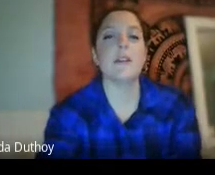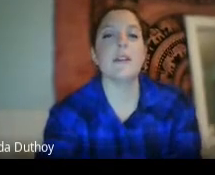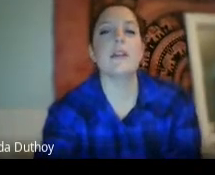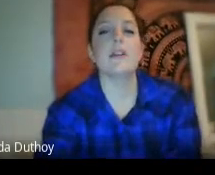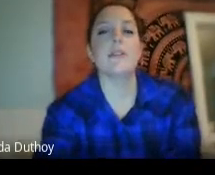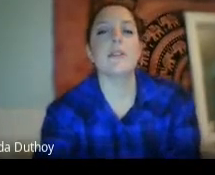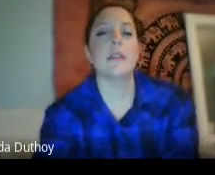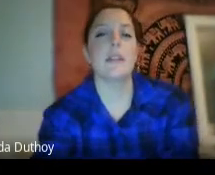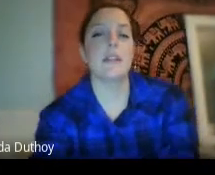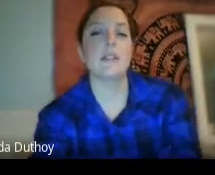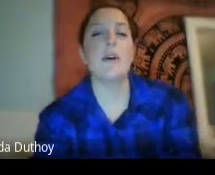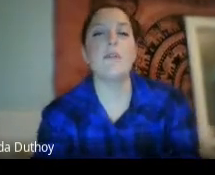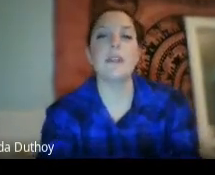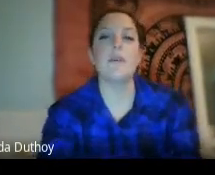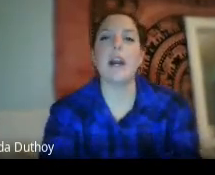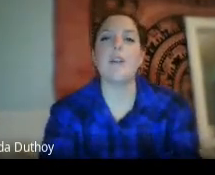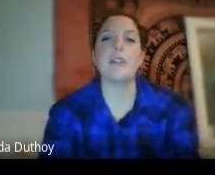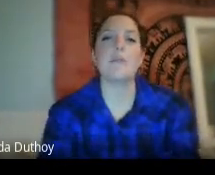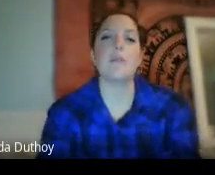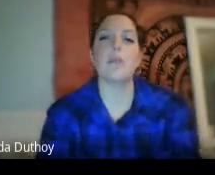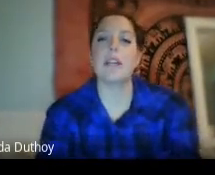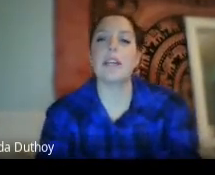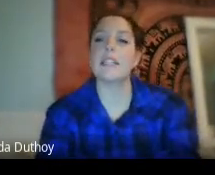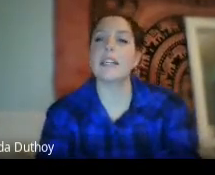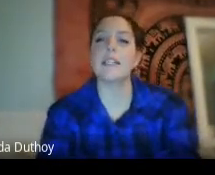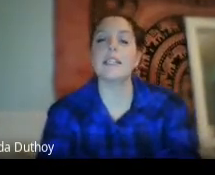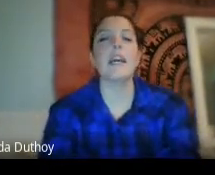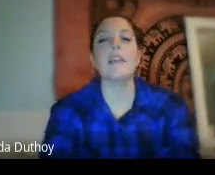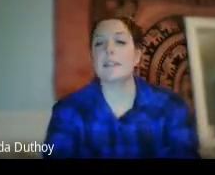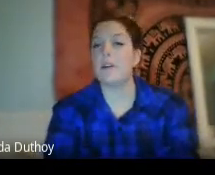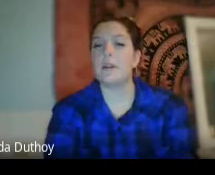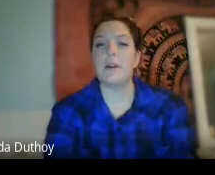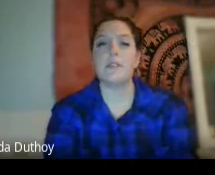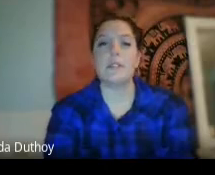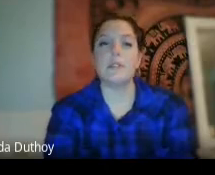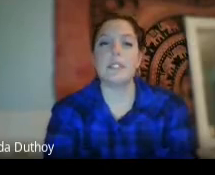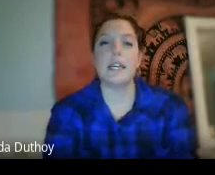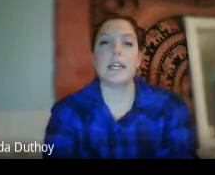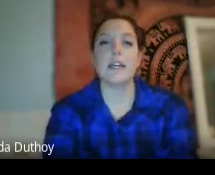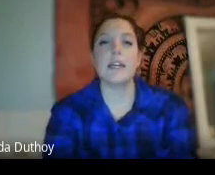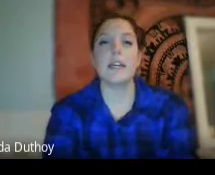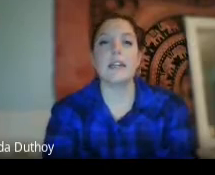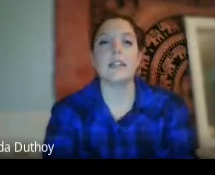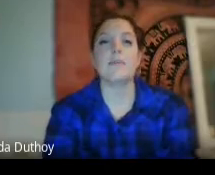Okay. So hopefully you have some of your bright ideas. That's all you have to do